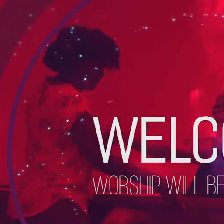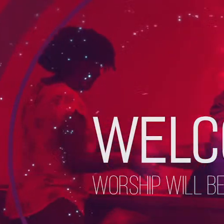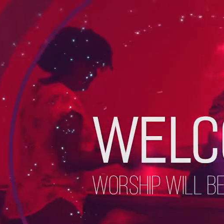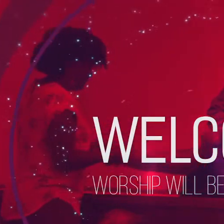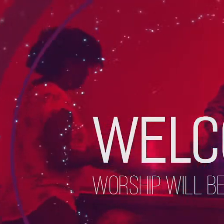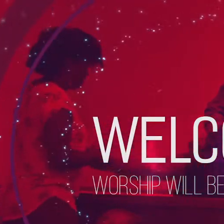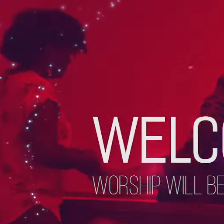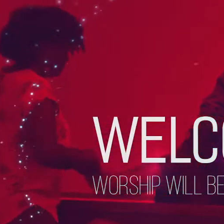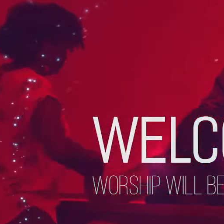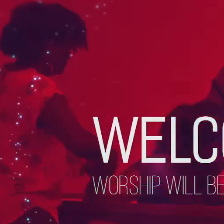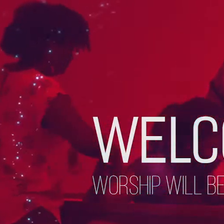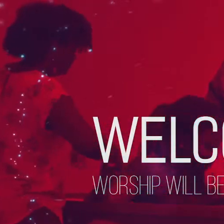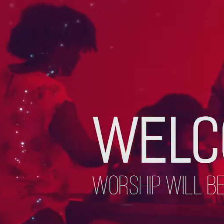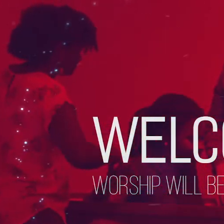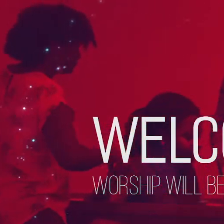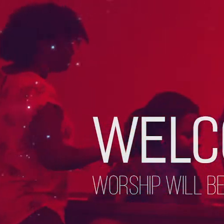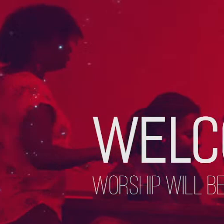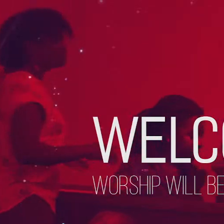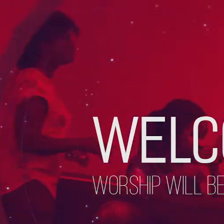Morning, church.